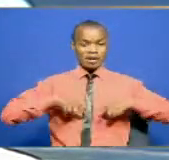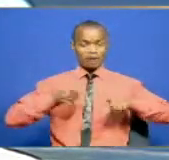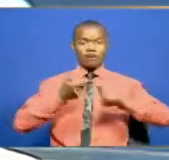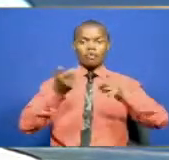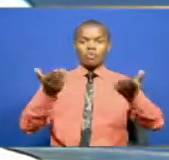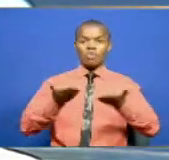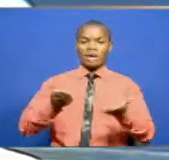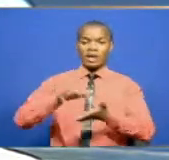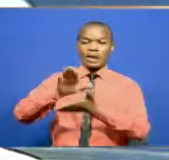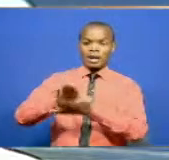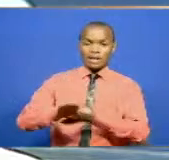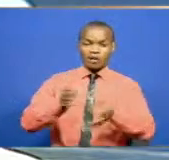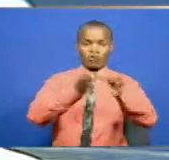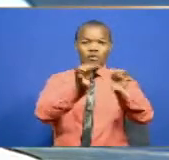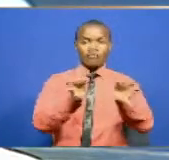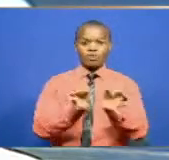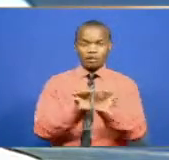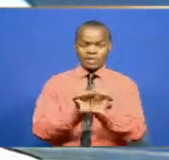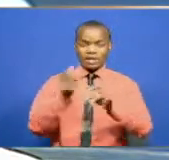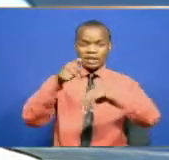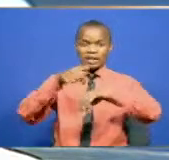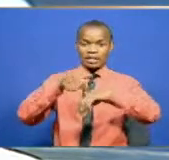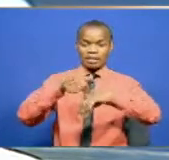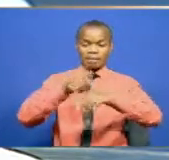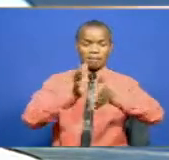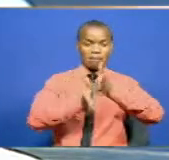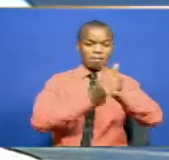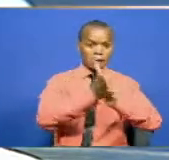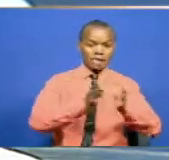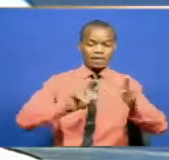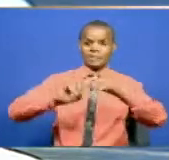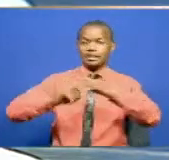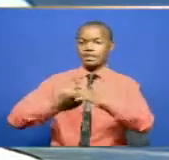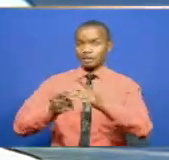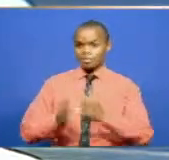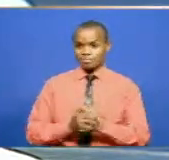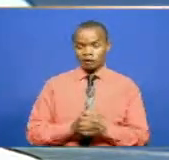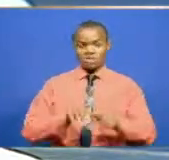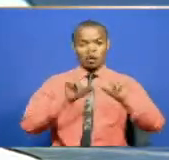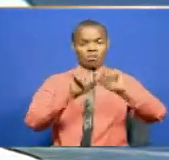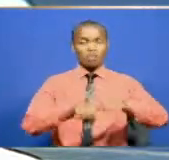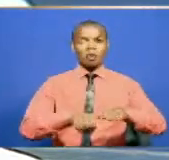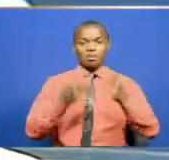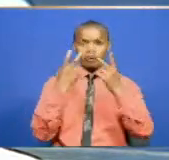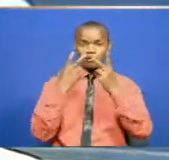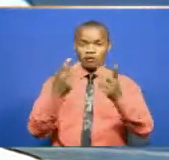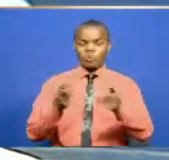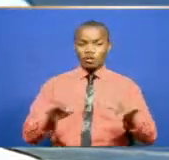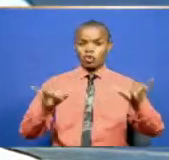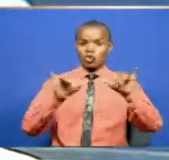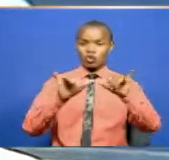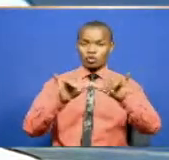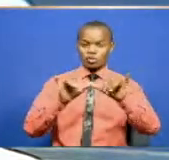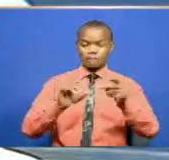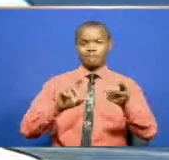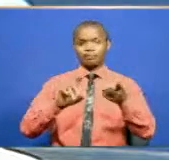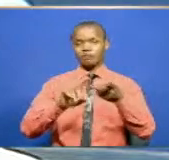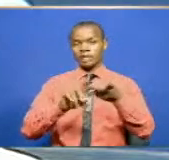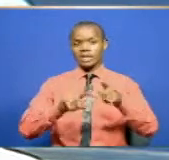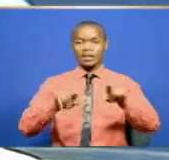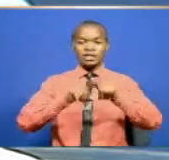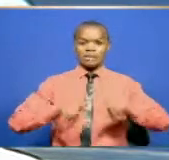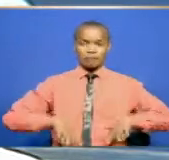National Stadium as soon as that event kicks start. So do check out also on YouTube. We'll also be live